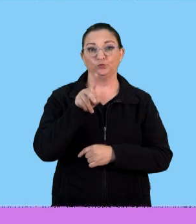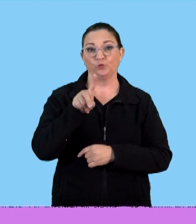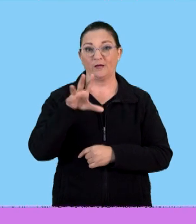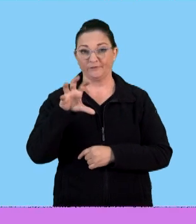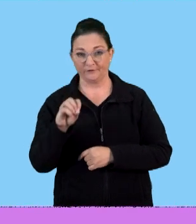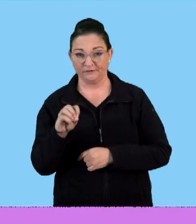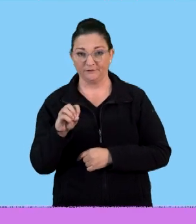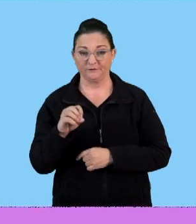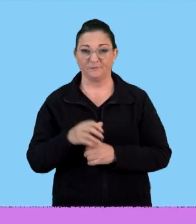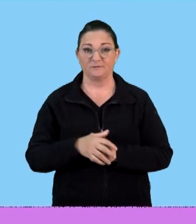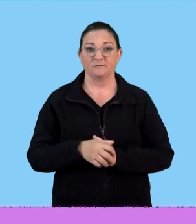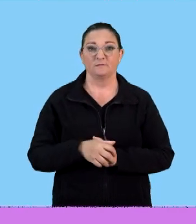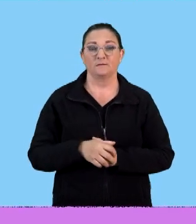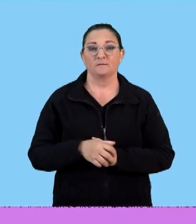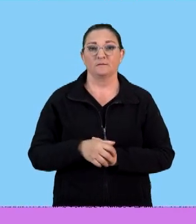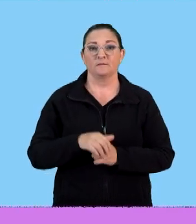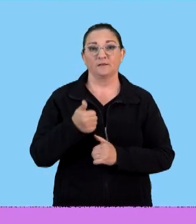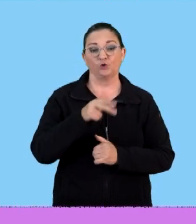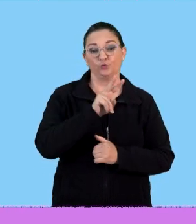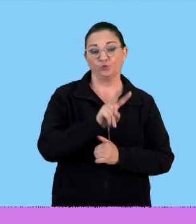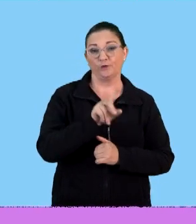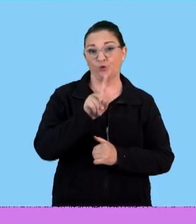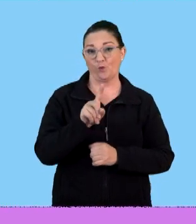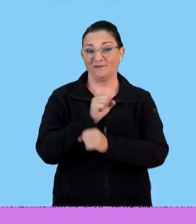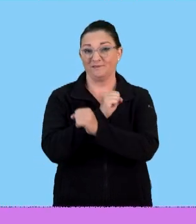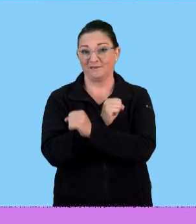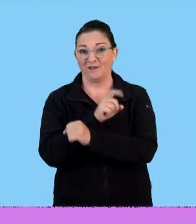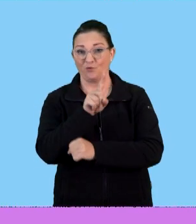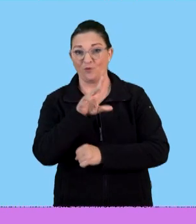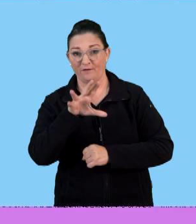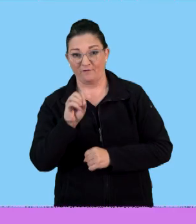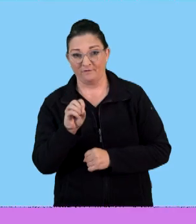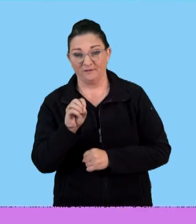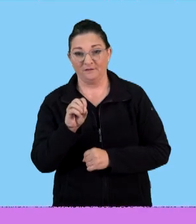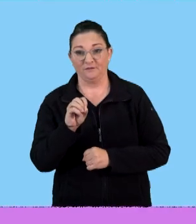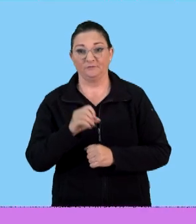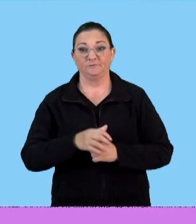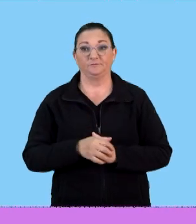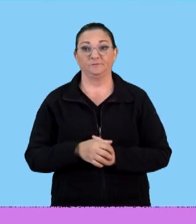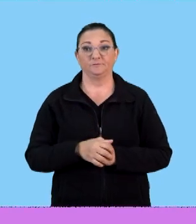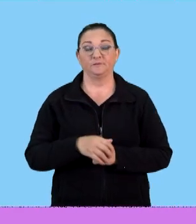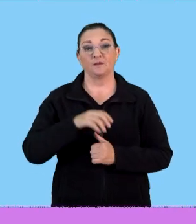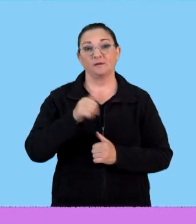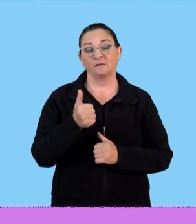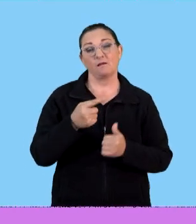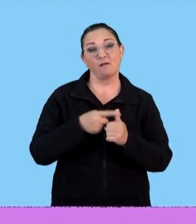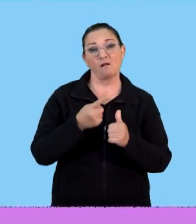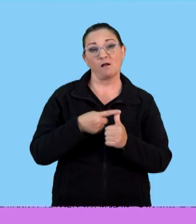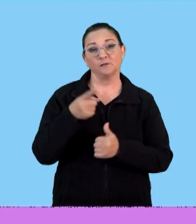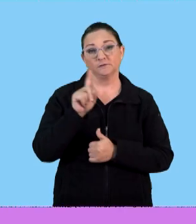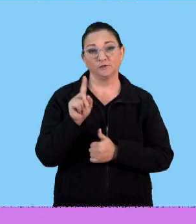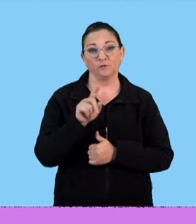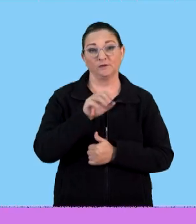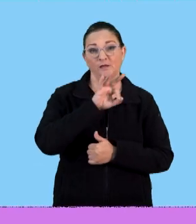1:150. So I multiply it by 150. So 21 times 150. So that will give me an answer